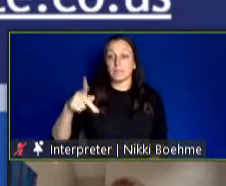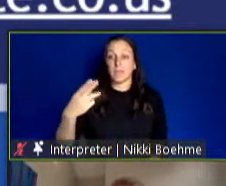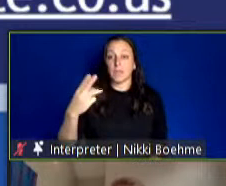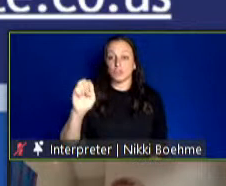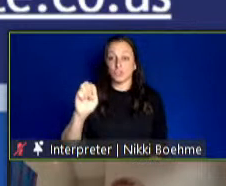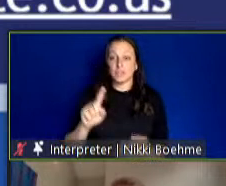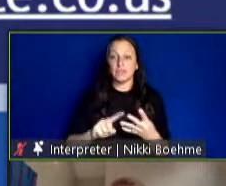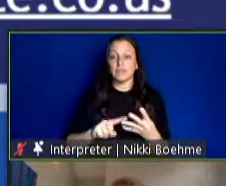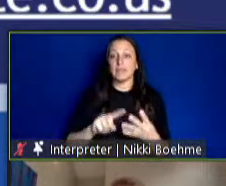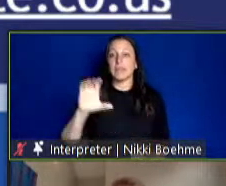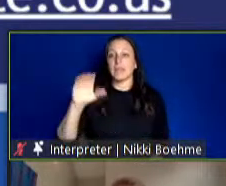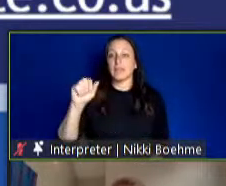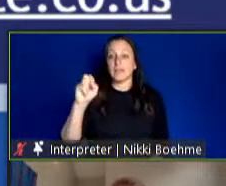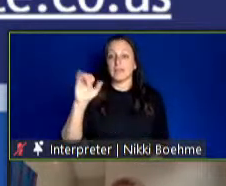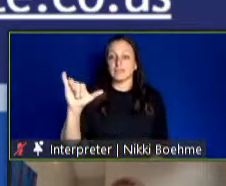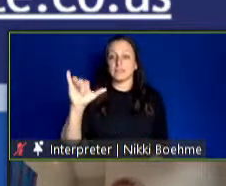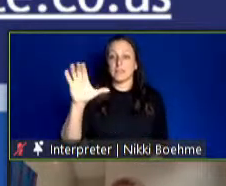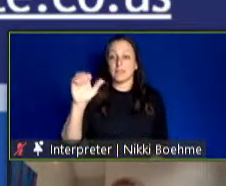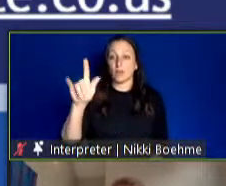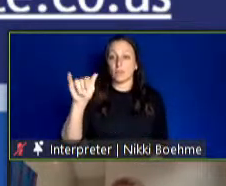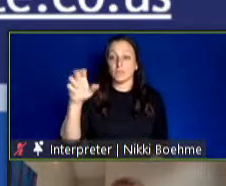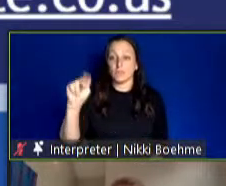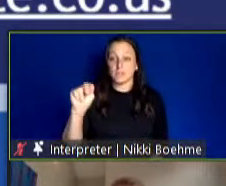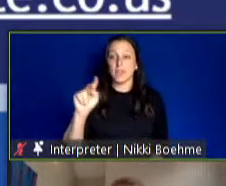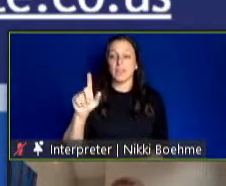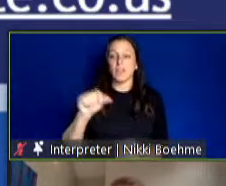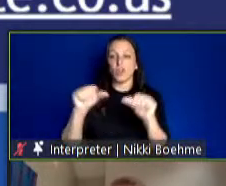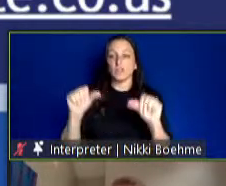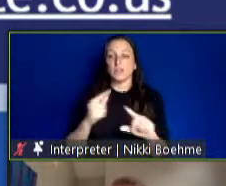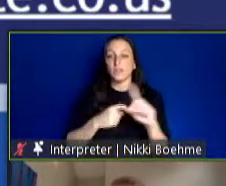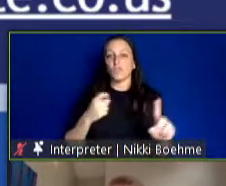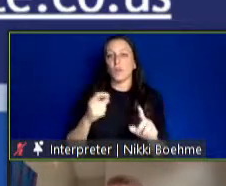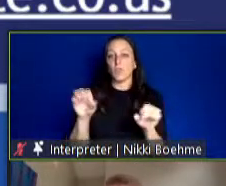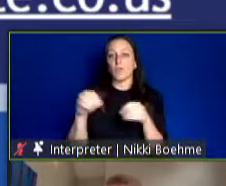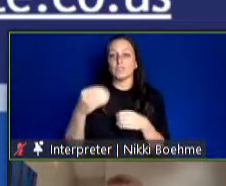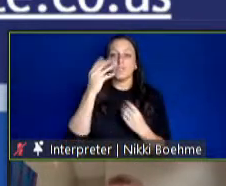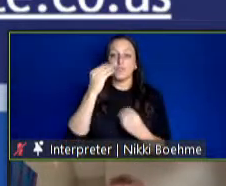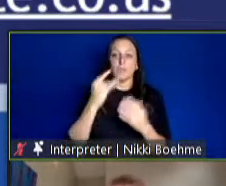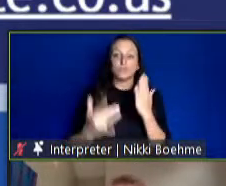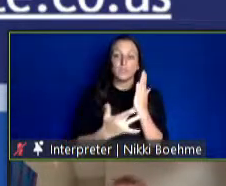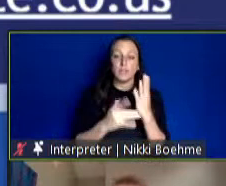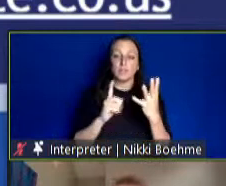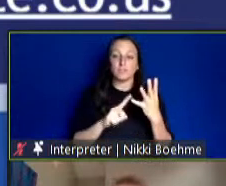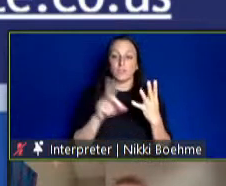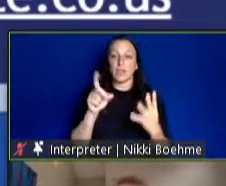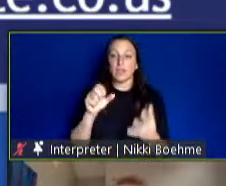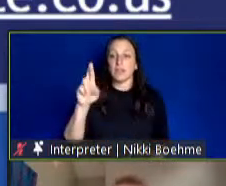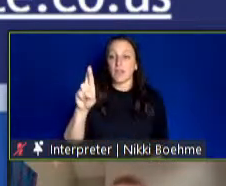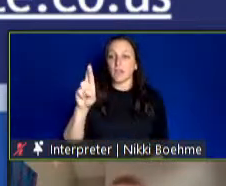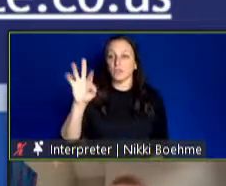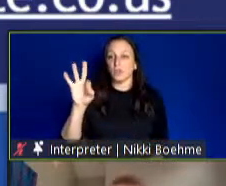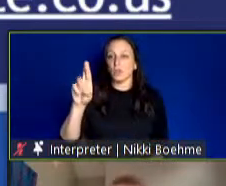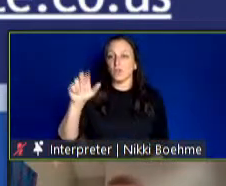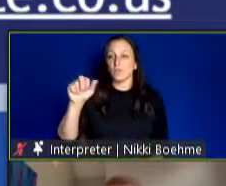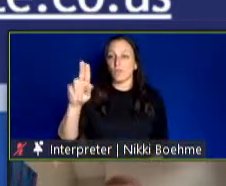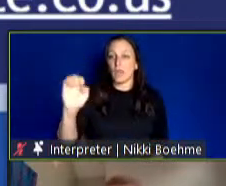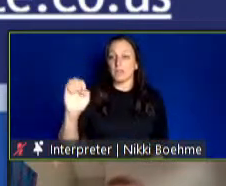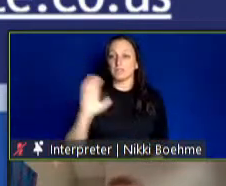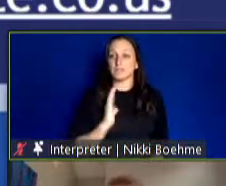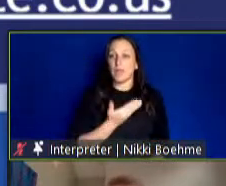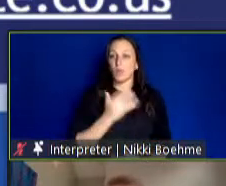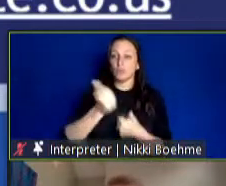our CDPHE senior solution architect from the Office of Information Technology, and Dr. Eric France, our chief medical officer